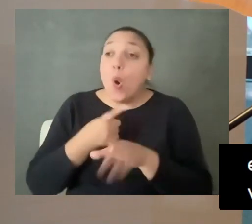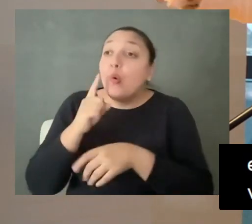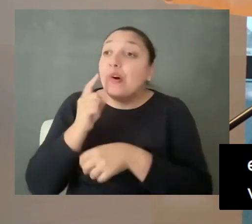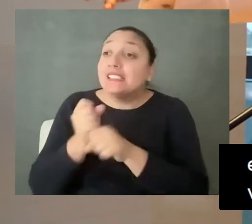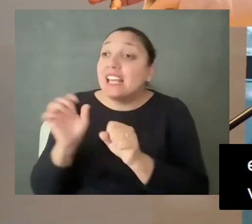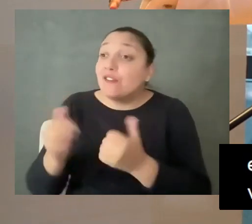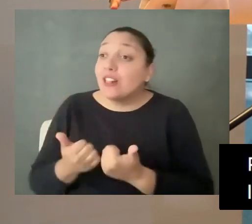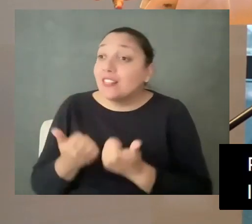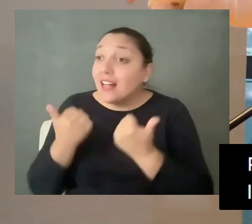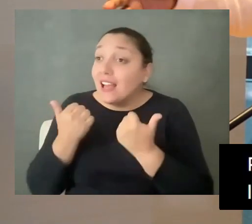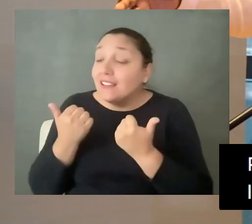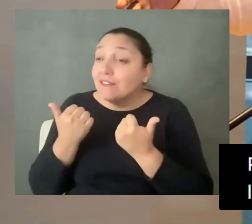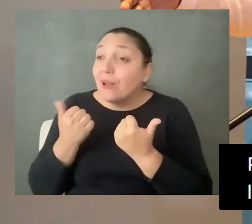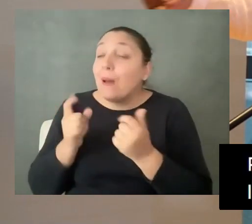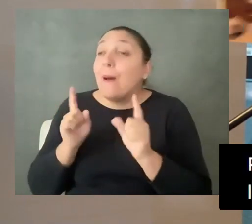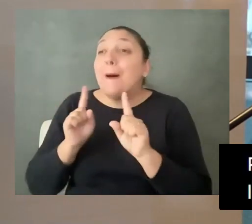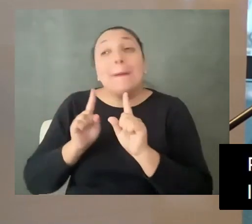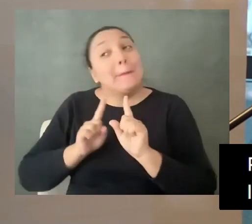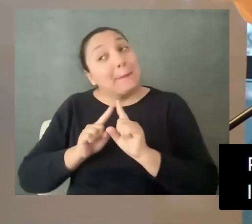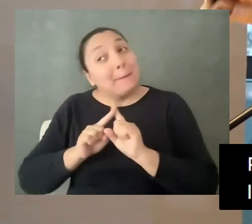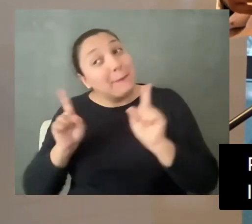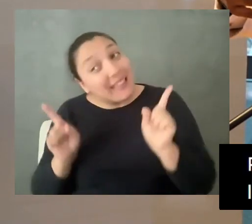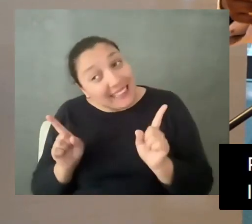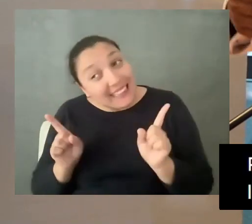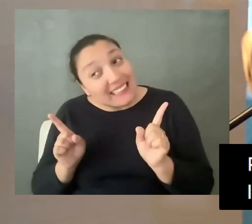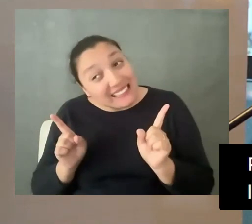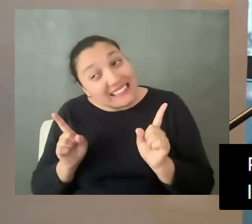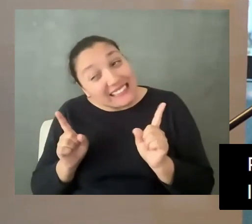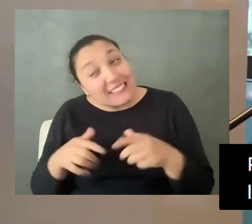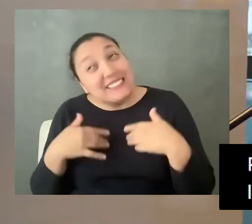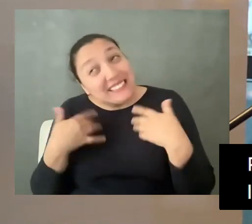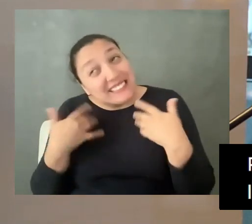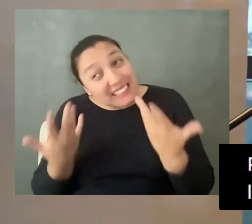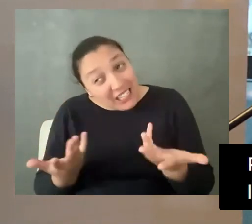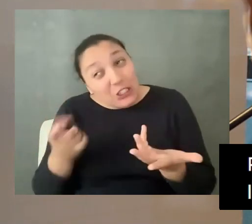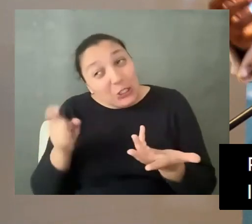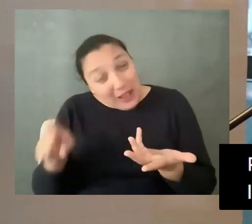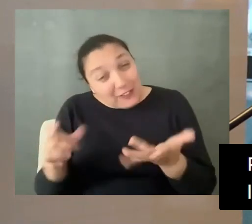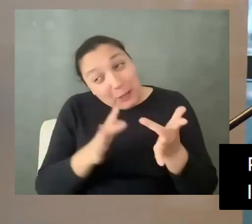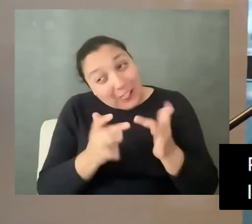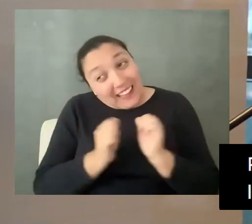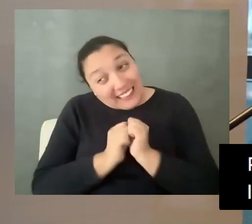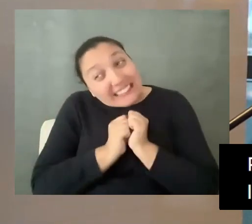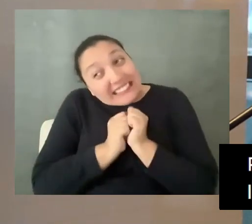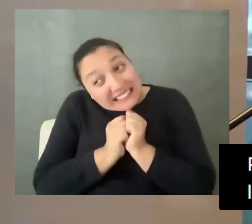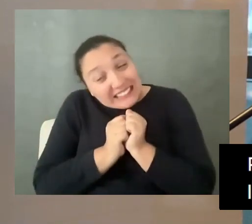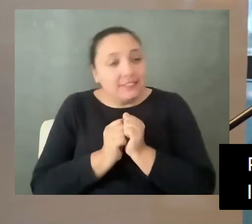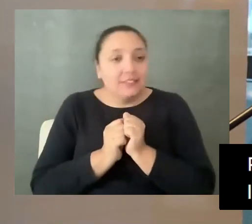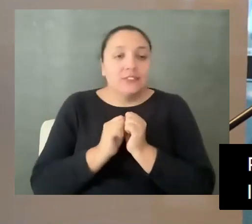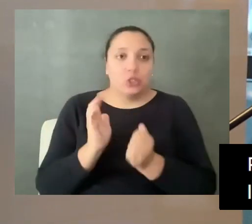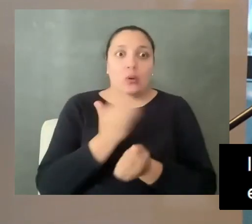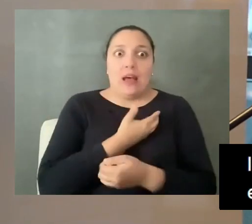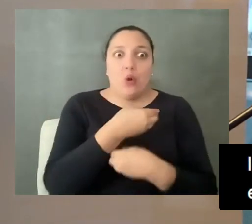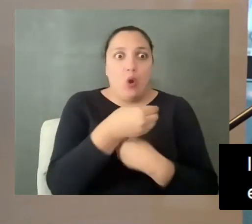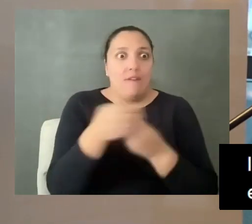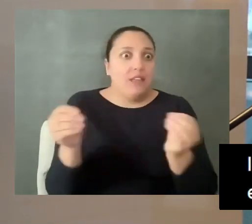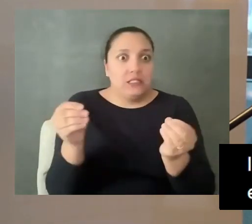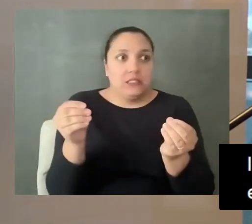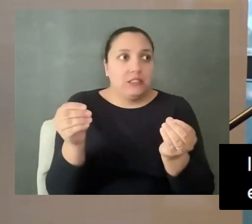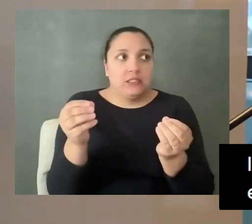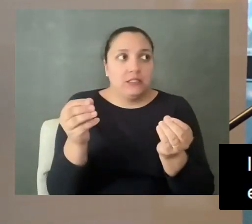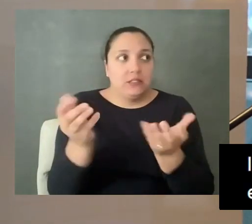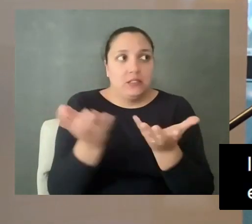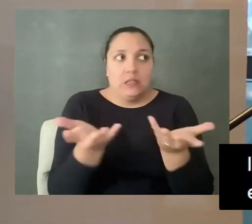way that they could get this access is to be on immediately. And so our offices immediately became places where we